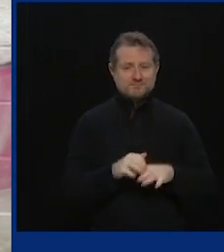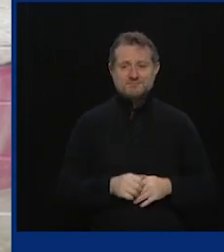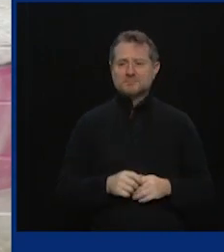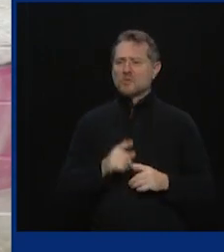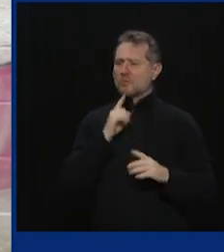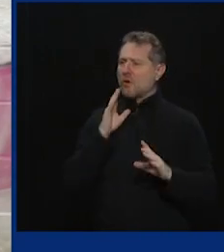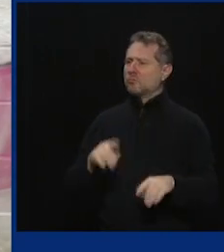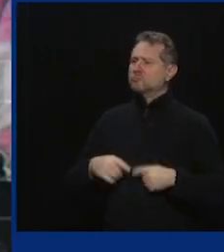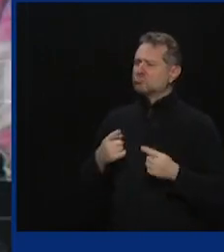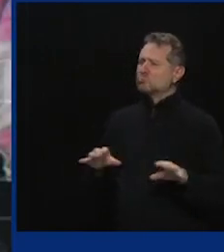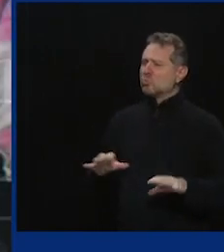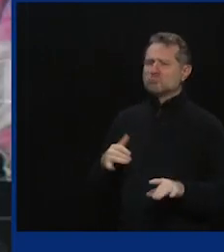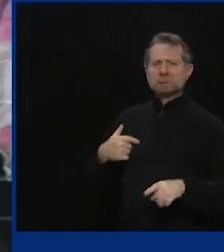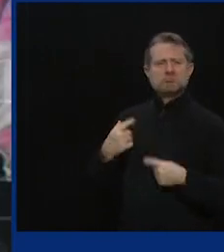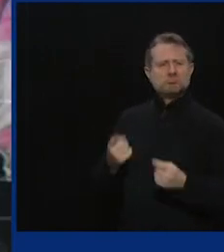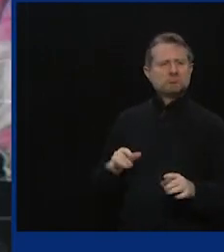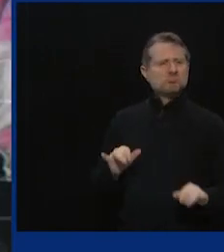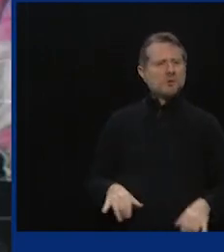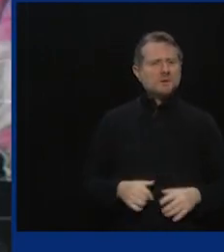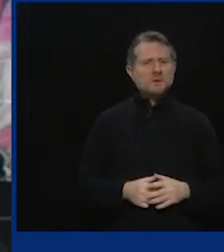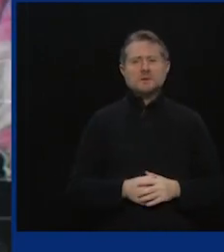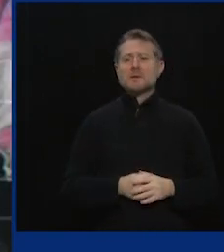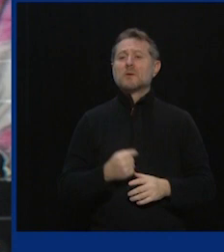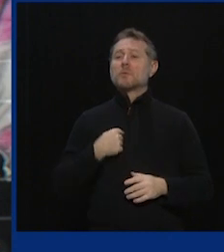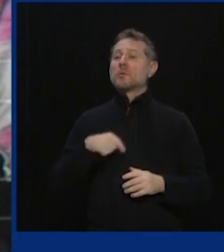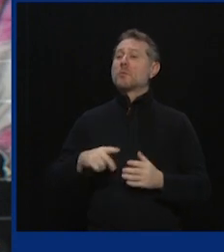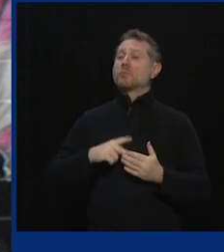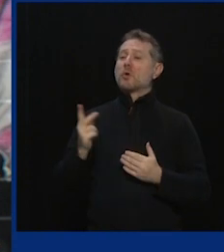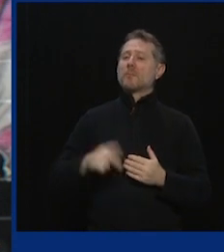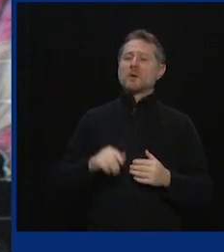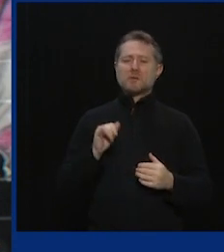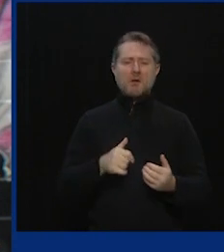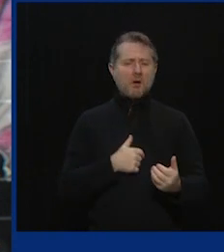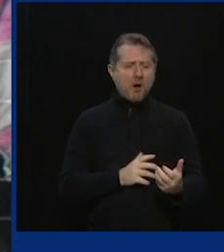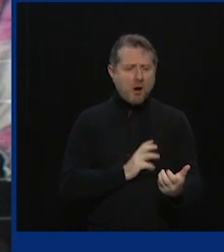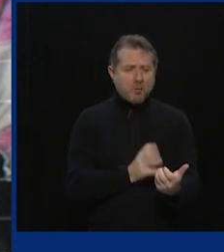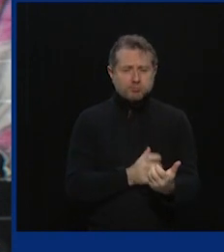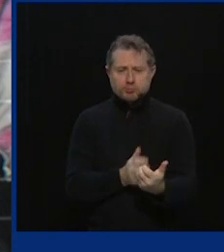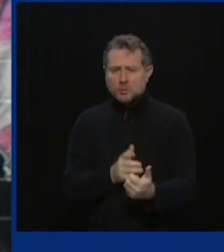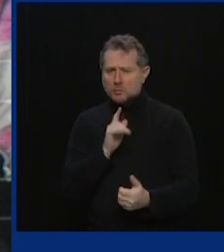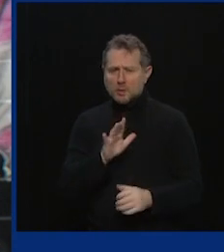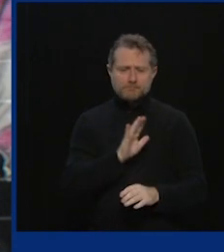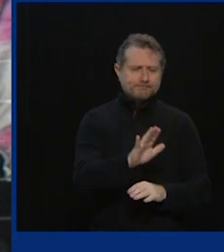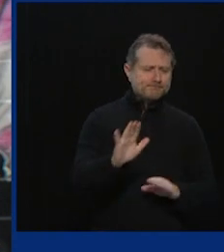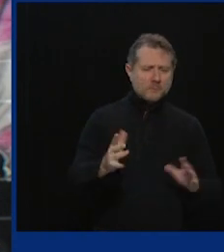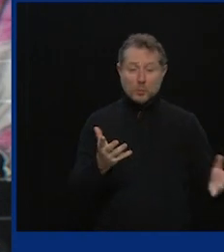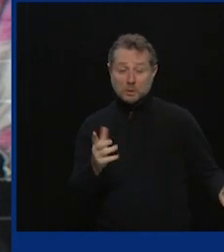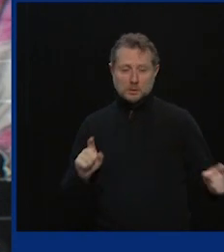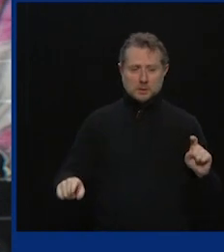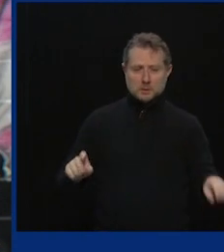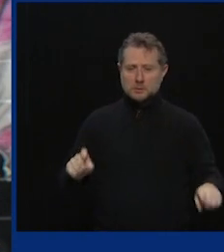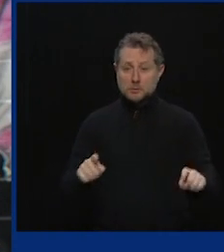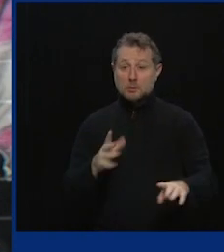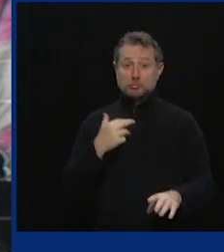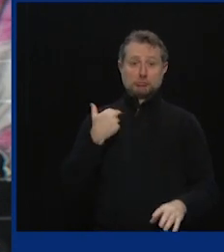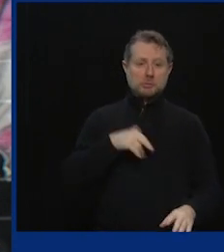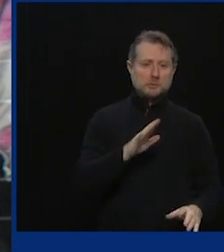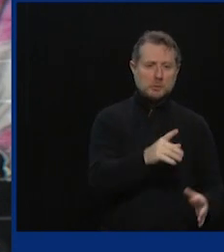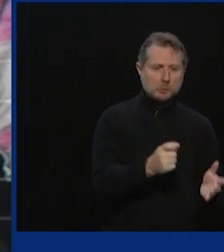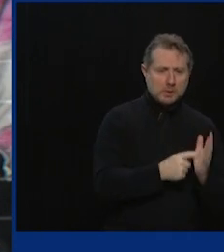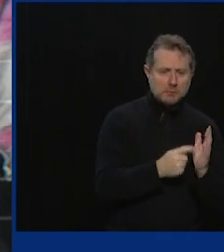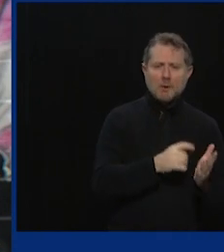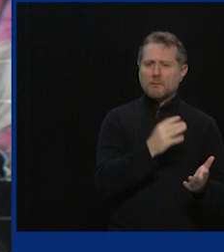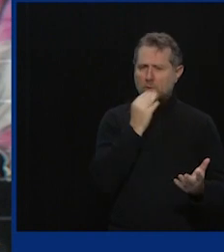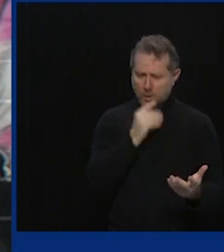along. The program has been responsive to varying dietary needs and religious traditions. Still,